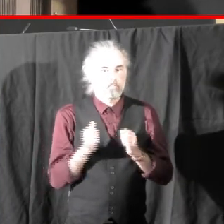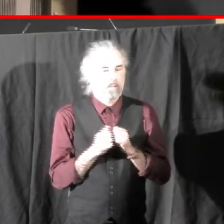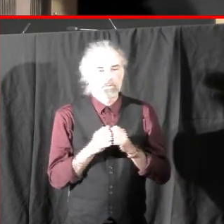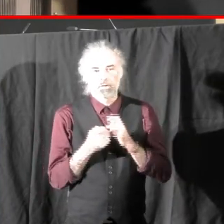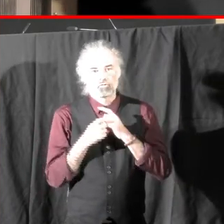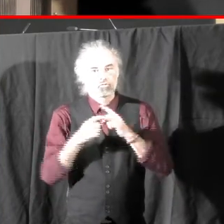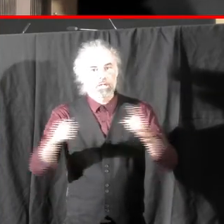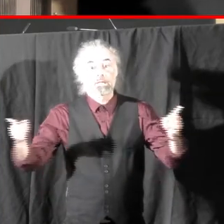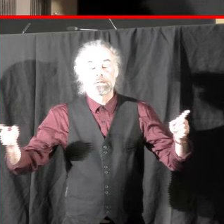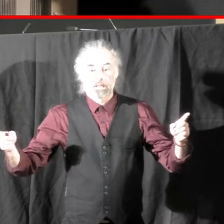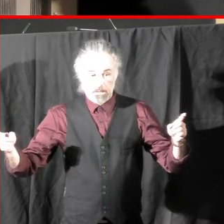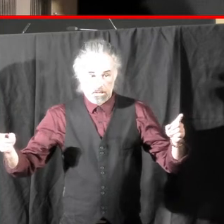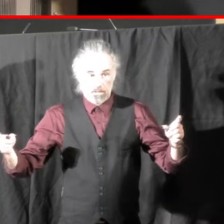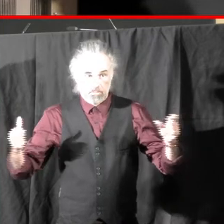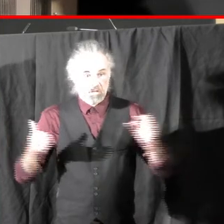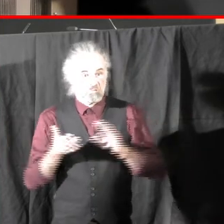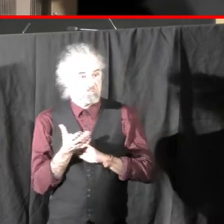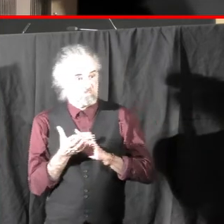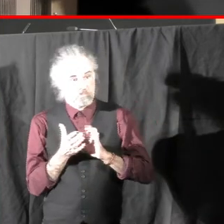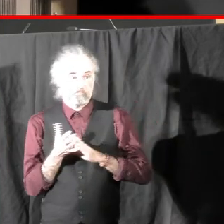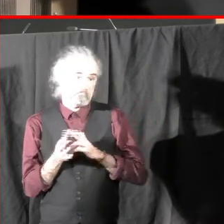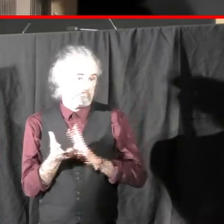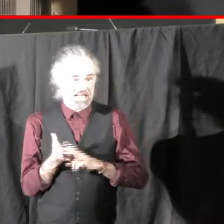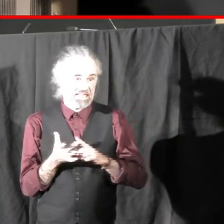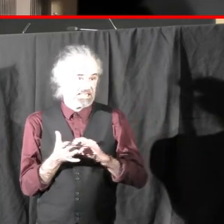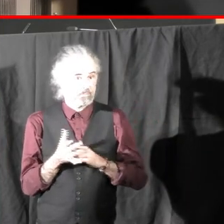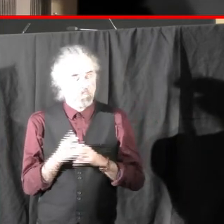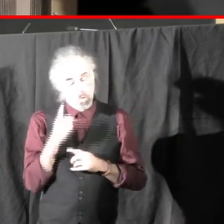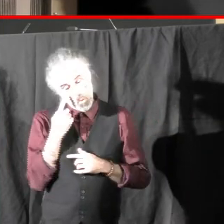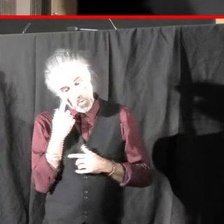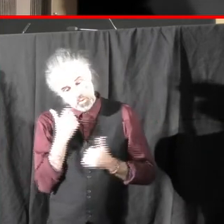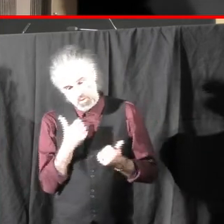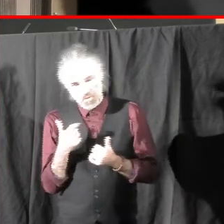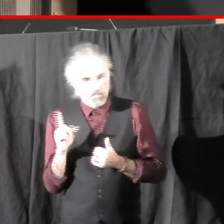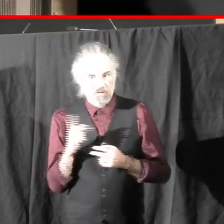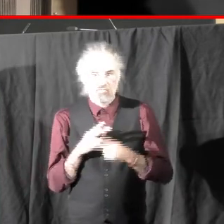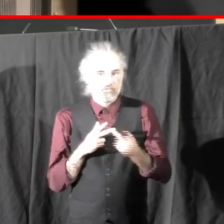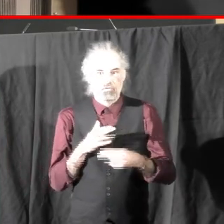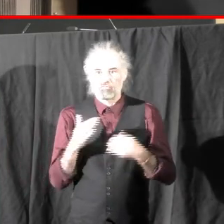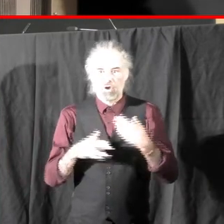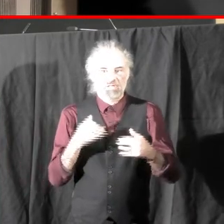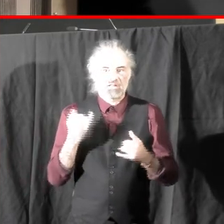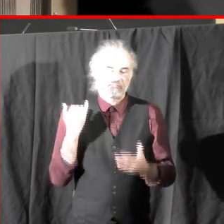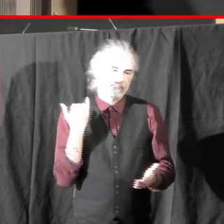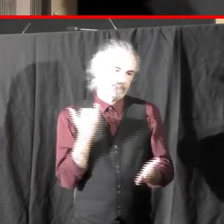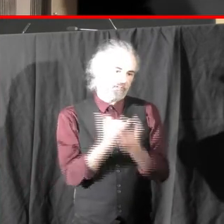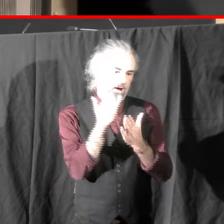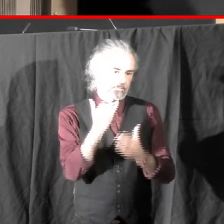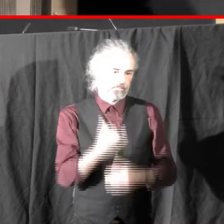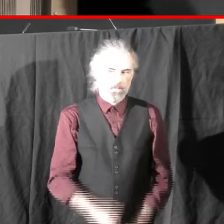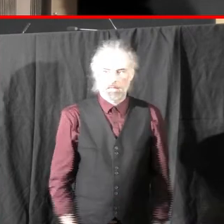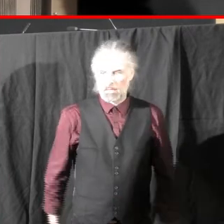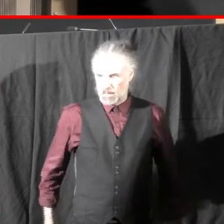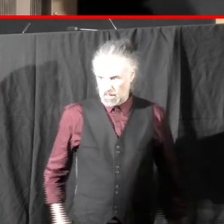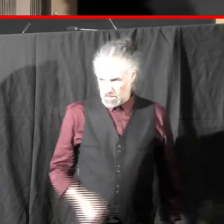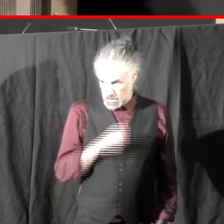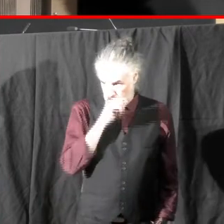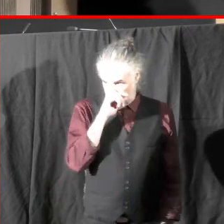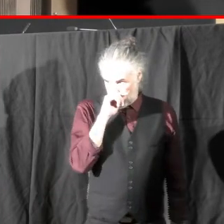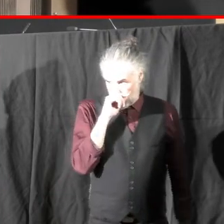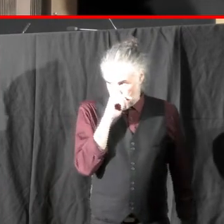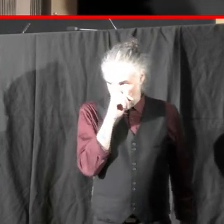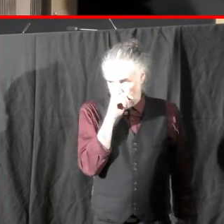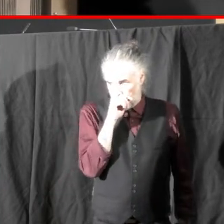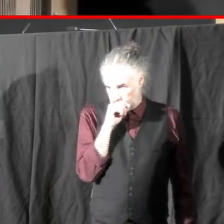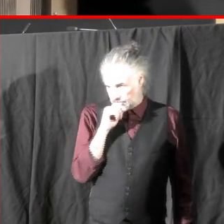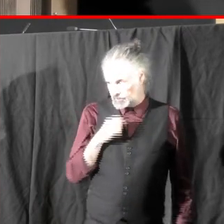He had a really good mechanism looking really good, and it just didn't get through the review process. And it's tough. That's tough. Yeah. But hopefully